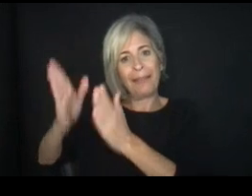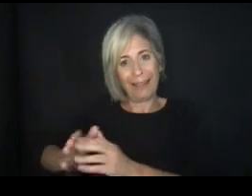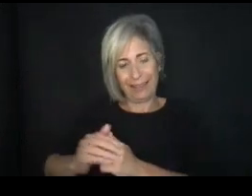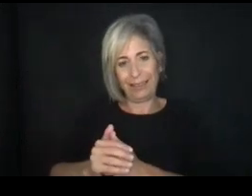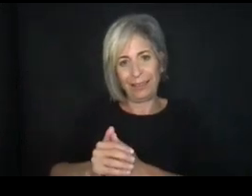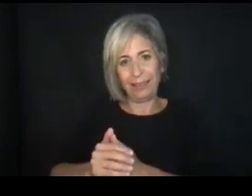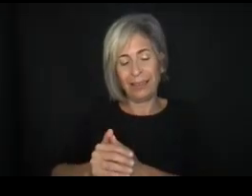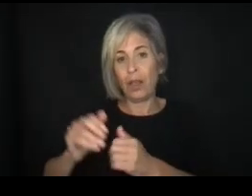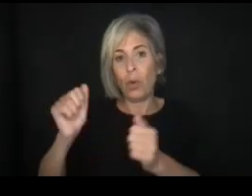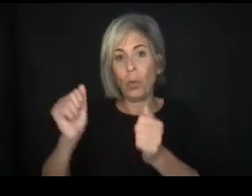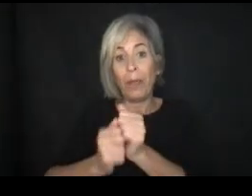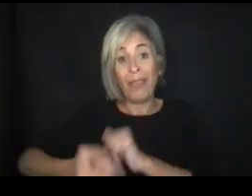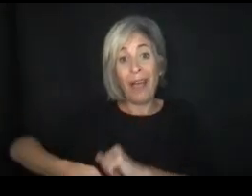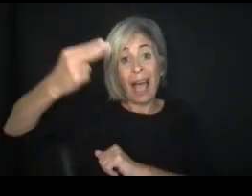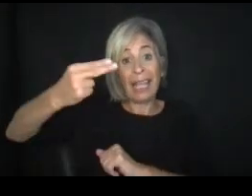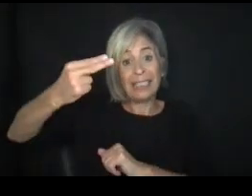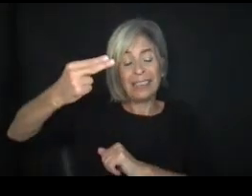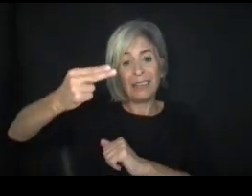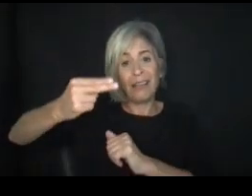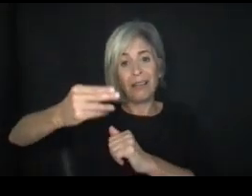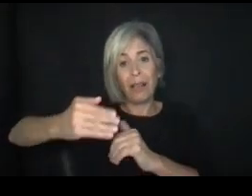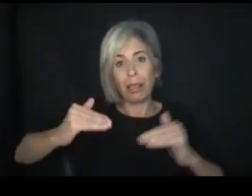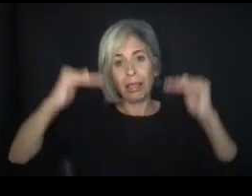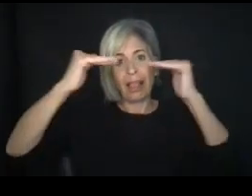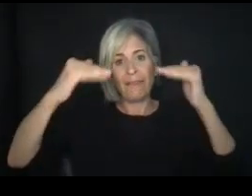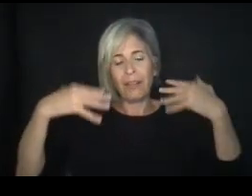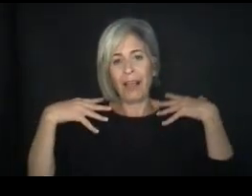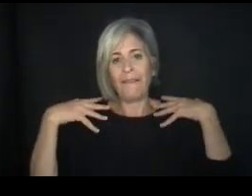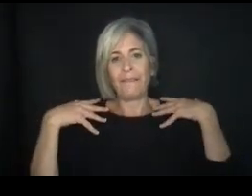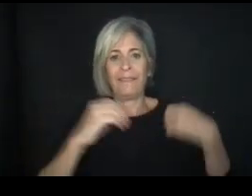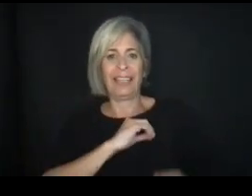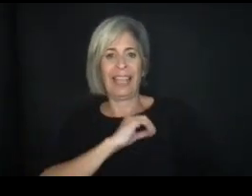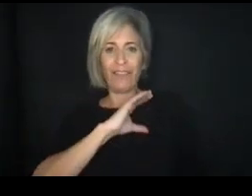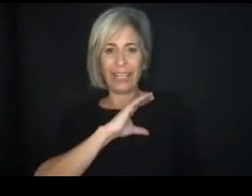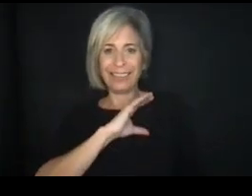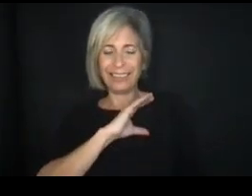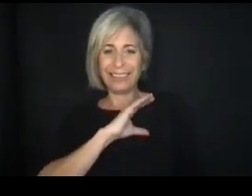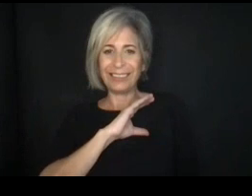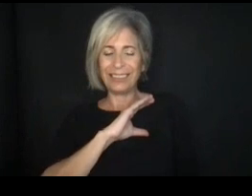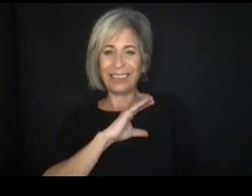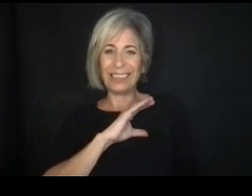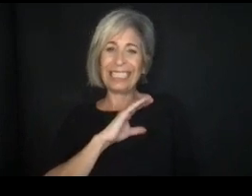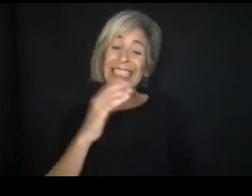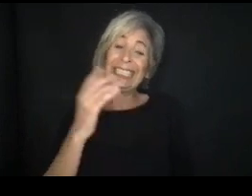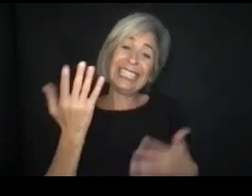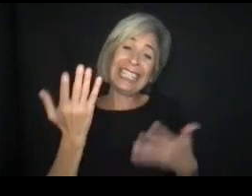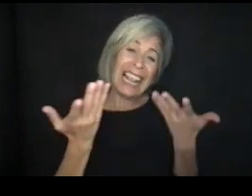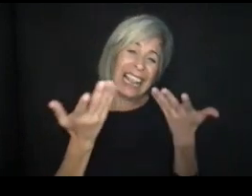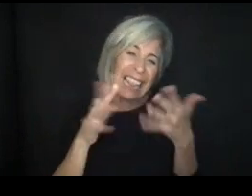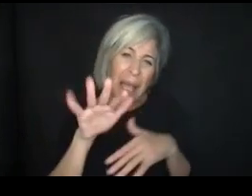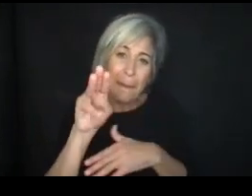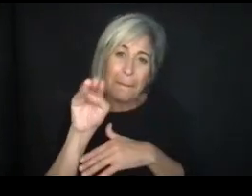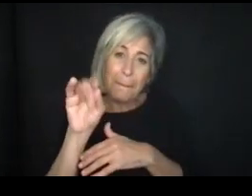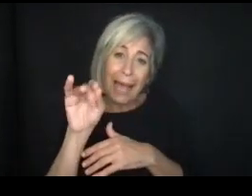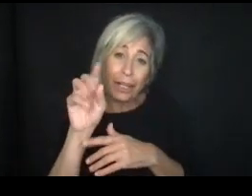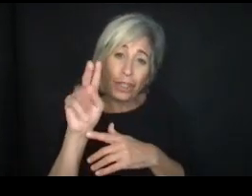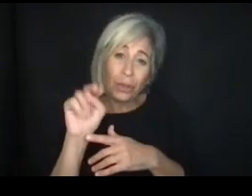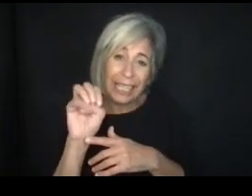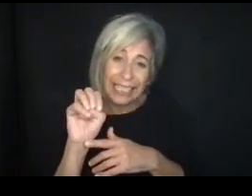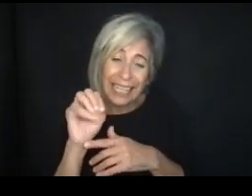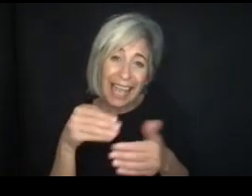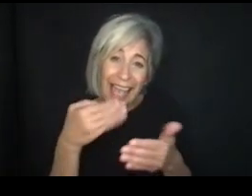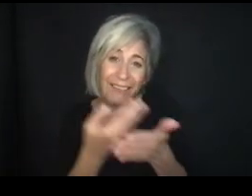with the highest level of confidence. And moderate evidence means that there is a reasonably developed evidence